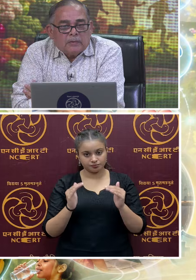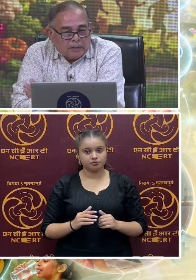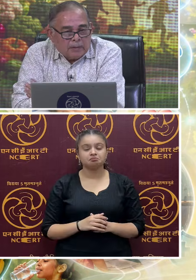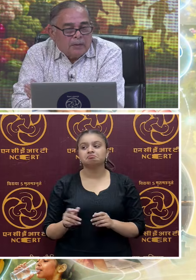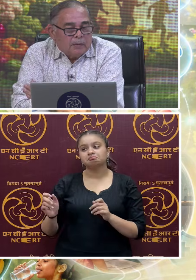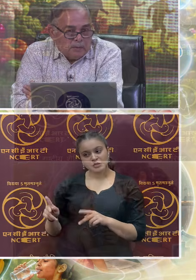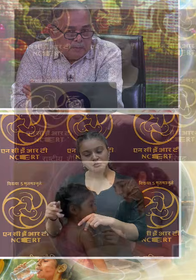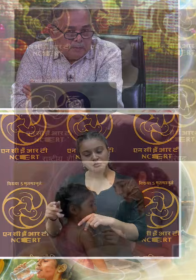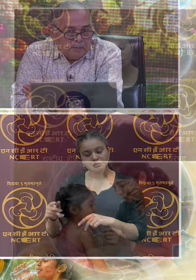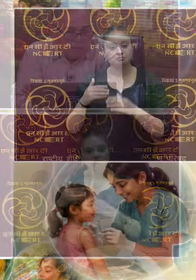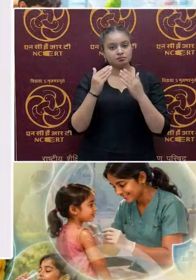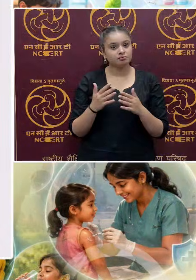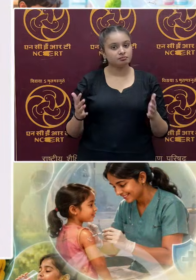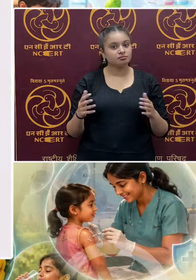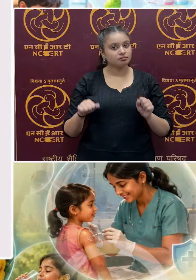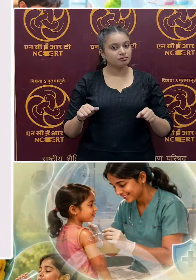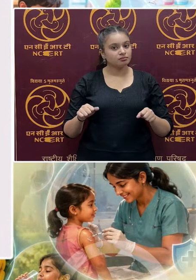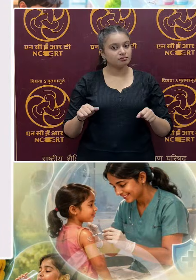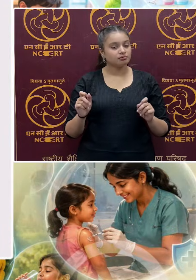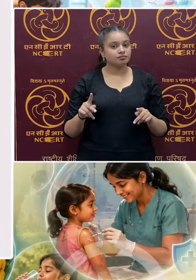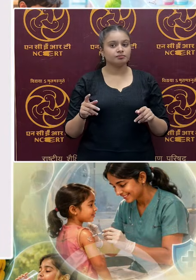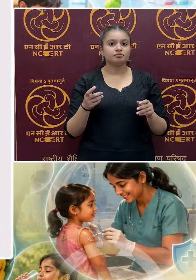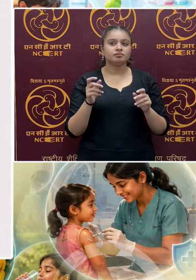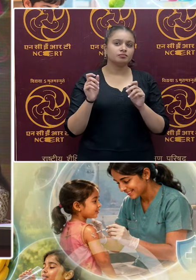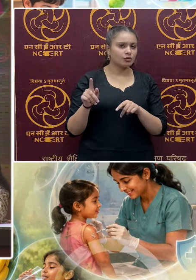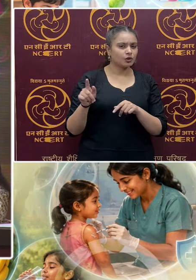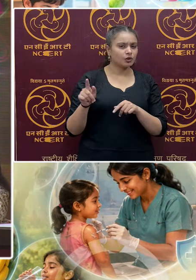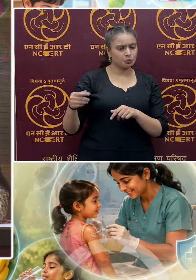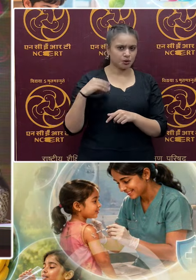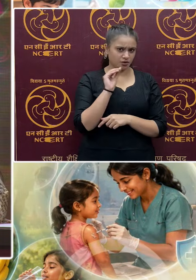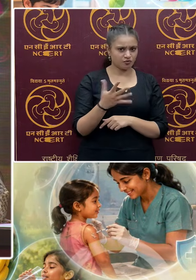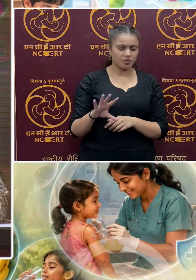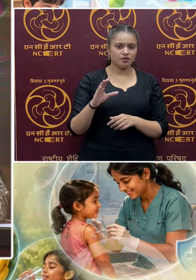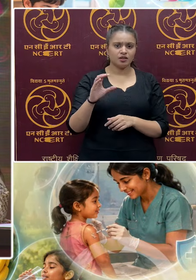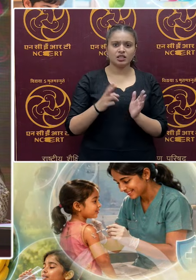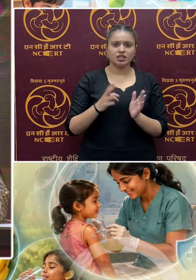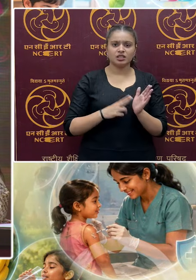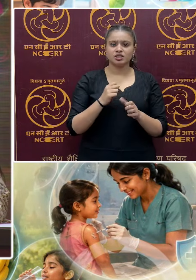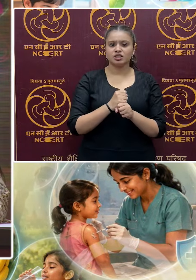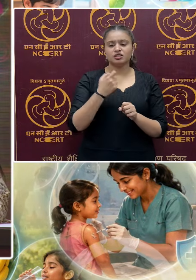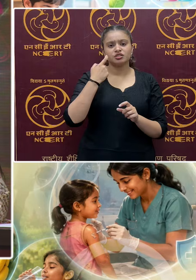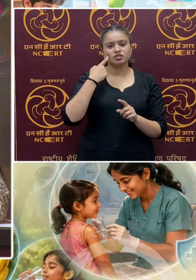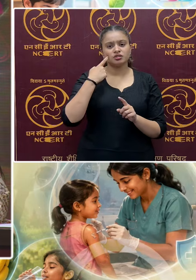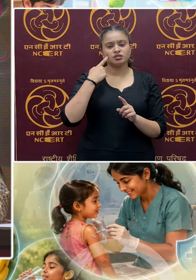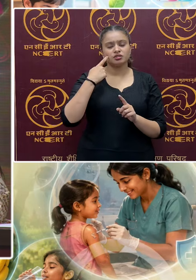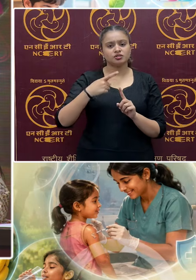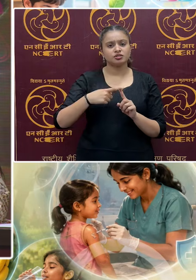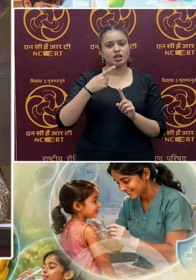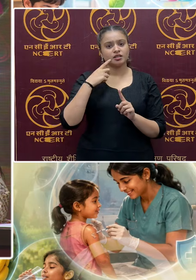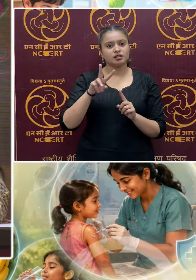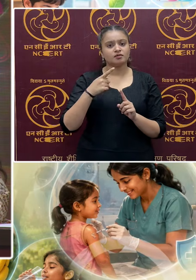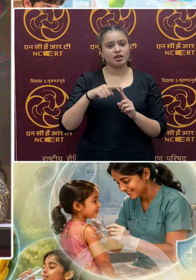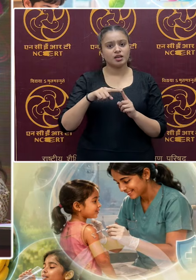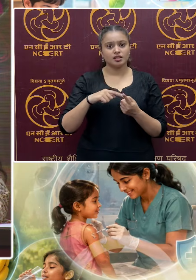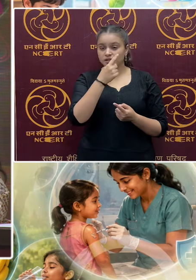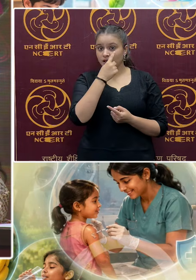Okay, thank you so much, sir. So you mentioned conjunctivitis, which is through contact, eye